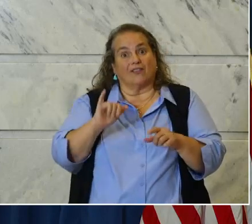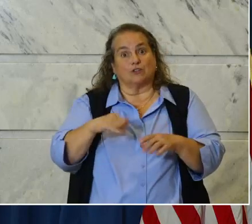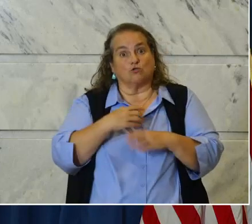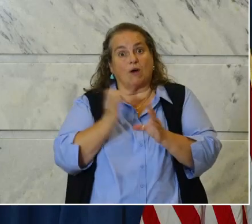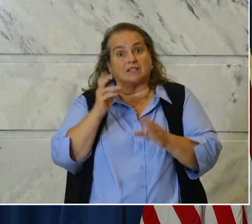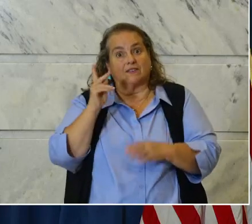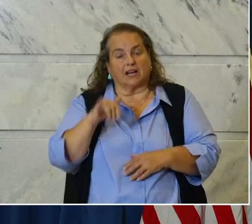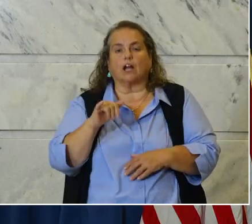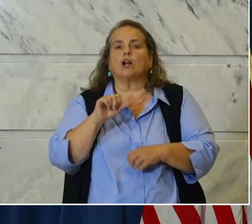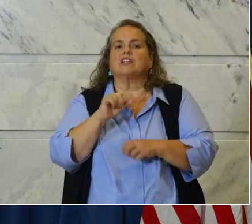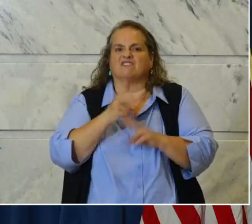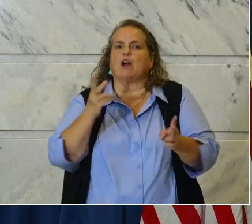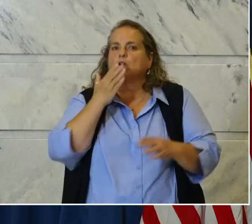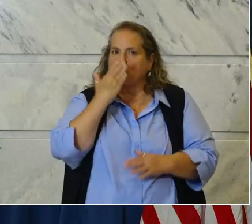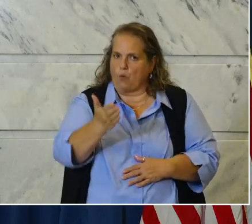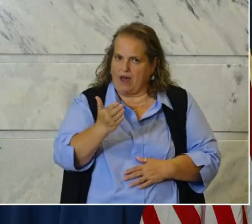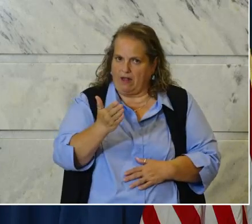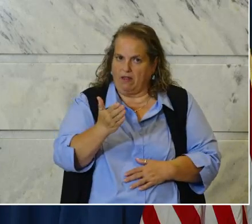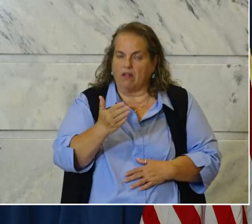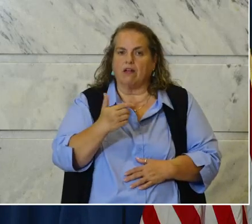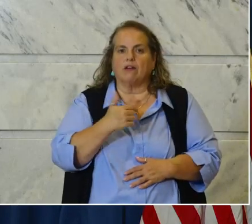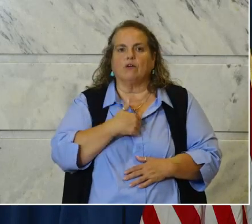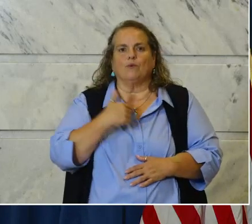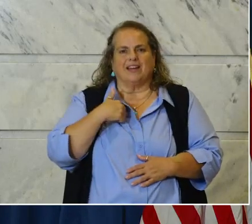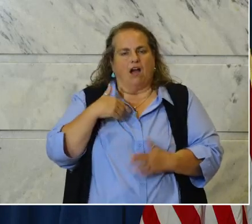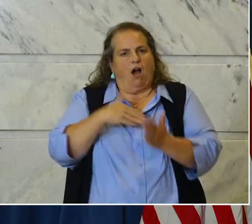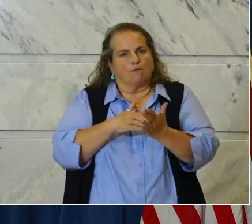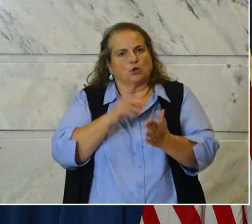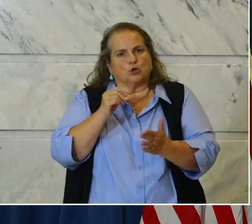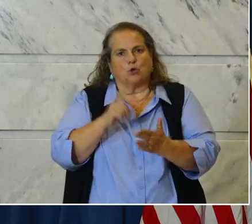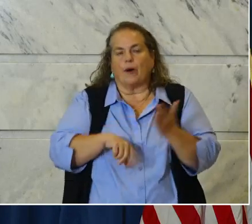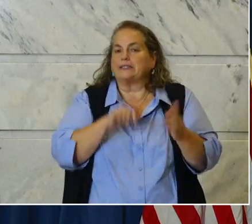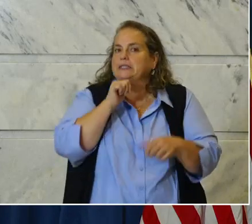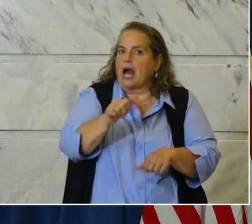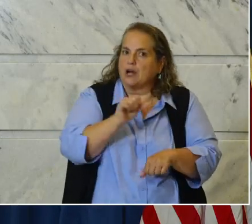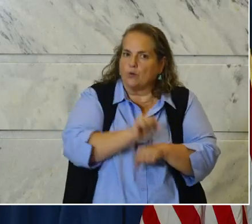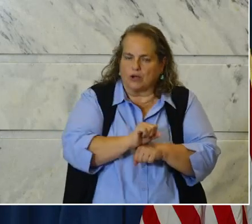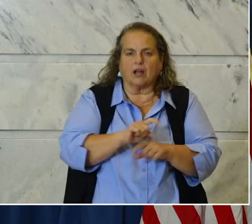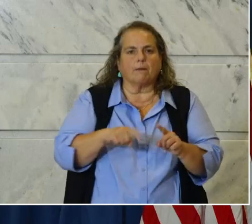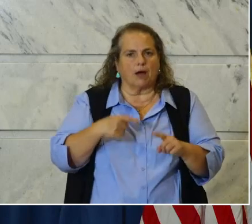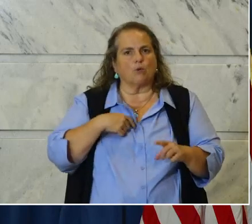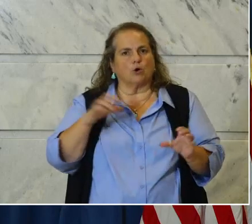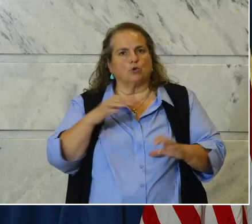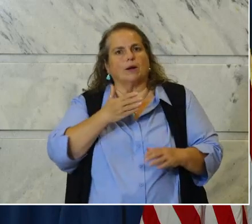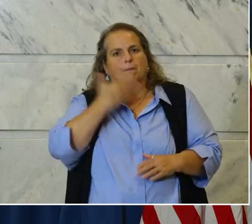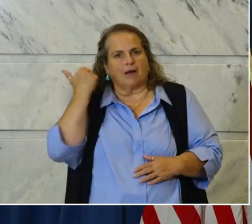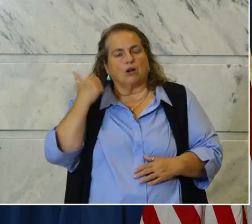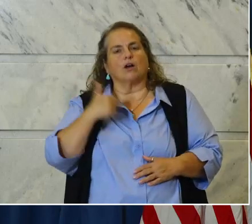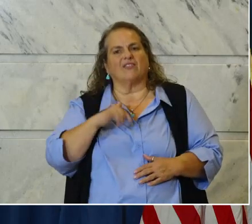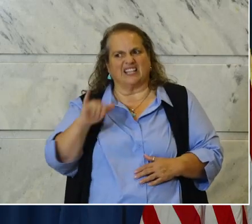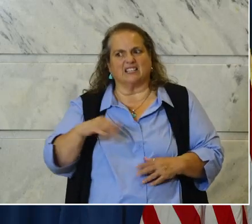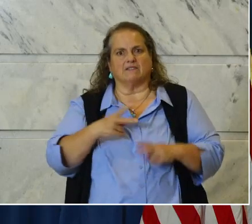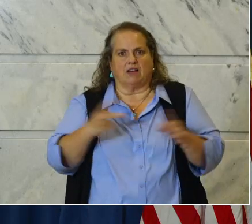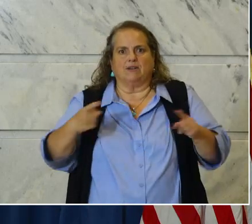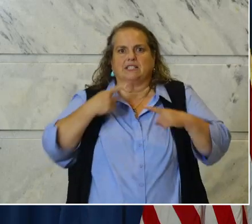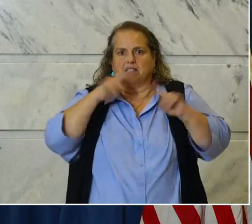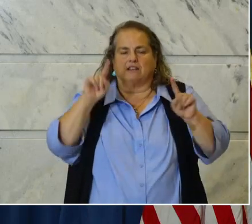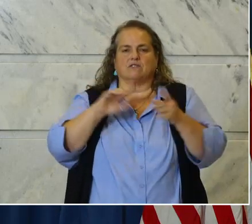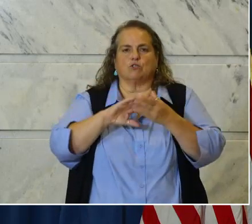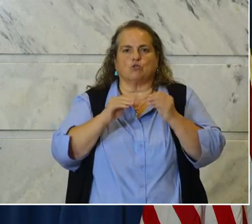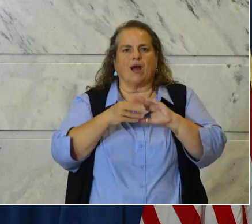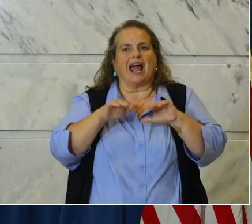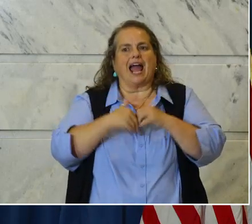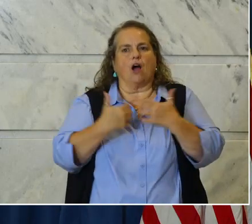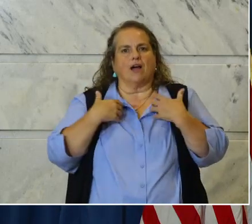what's not working well, and we get that. We got to do better. But this is a real success story in how healthcare has worked,